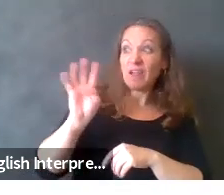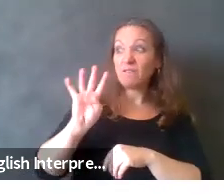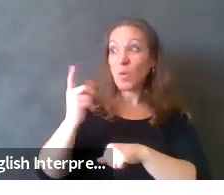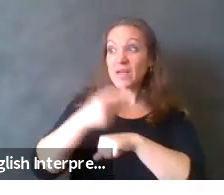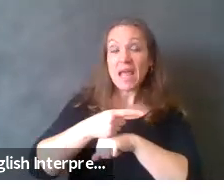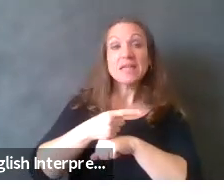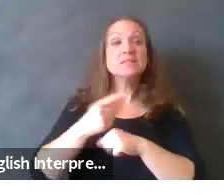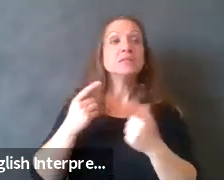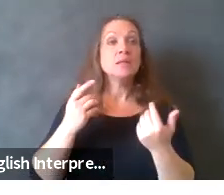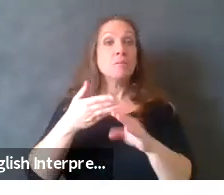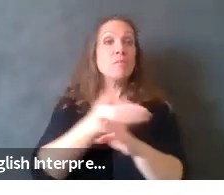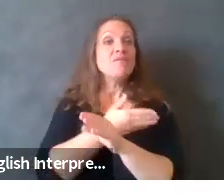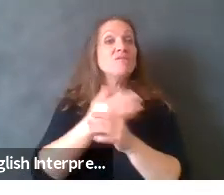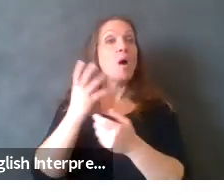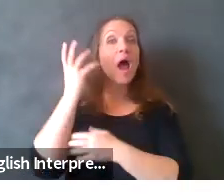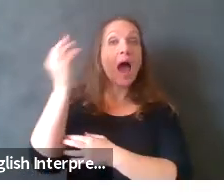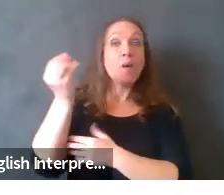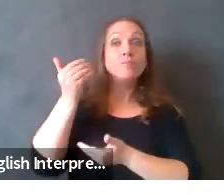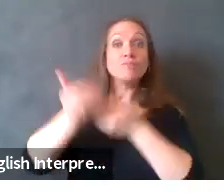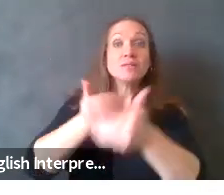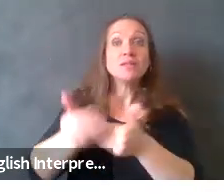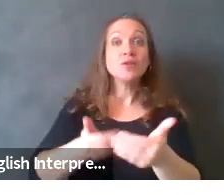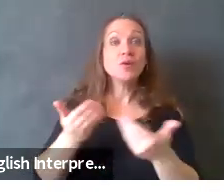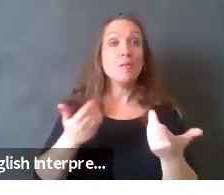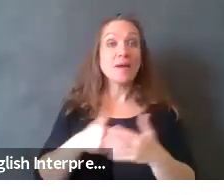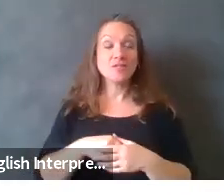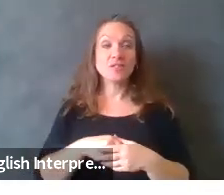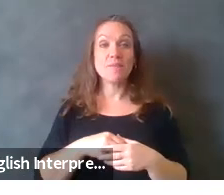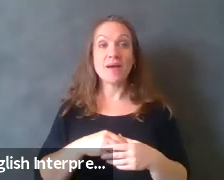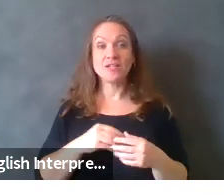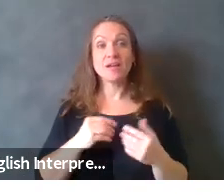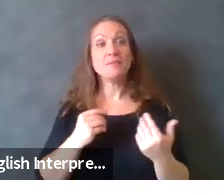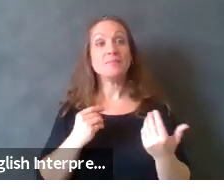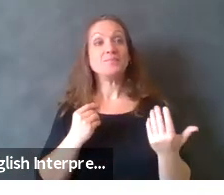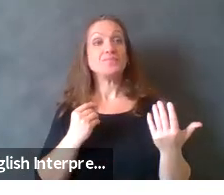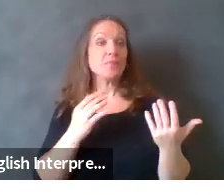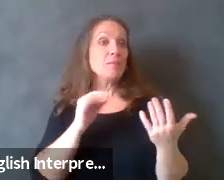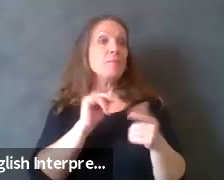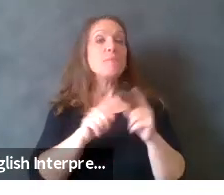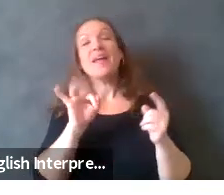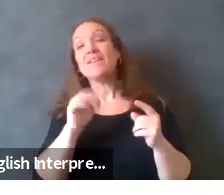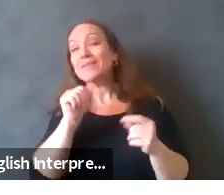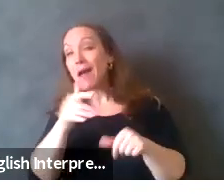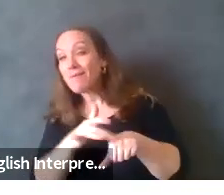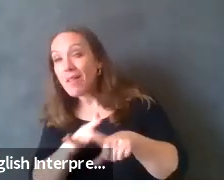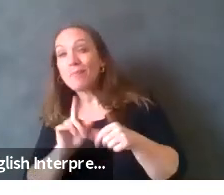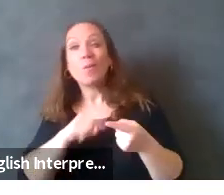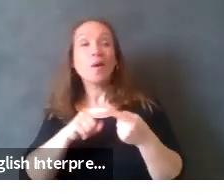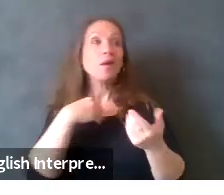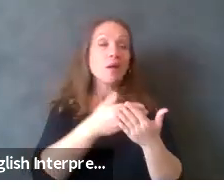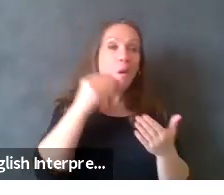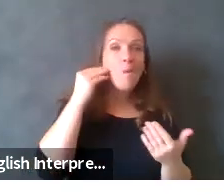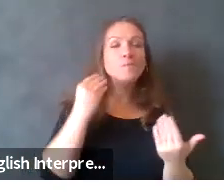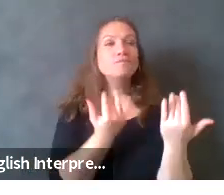out processing or leaving to go home. Or if that's not available, after getting home, wait about 2